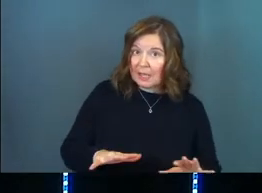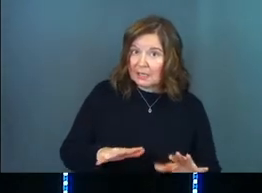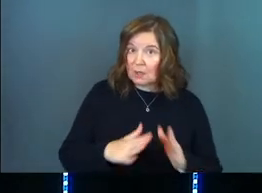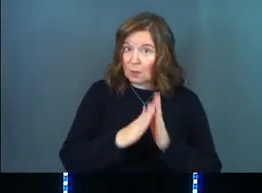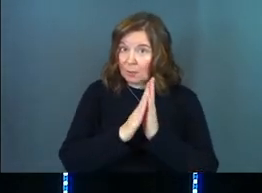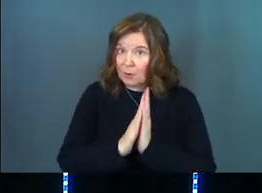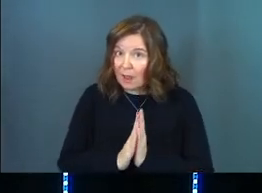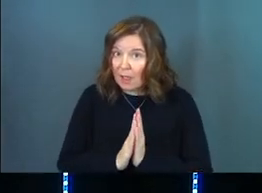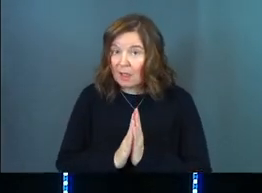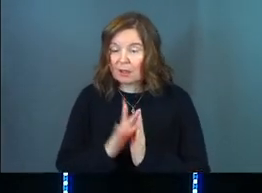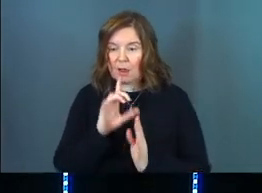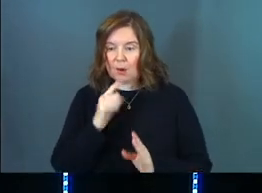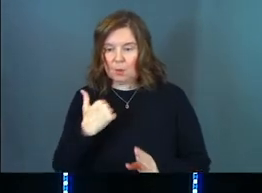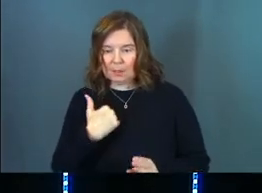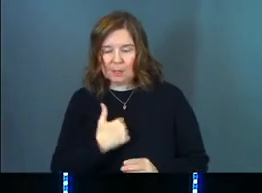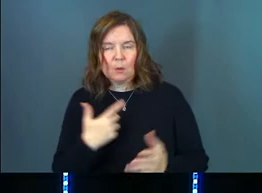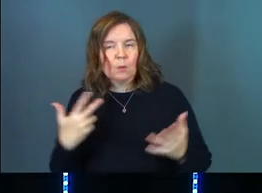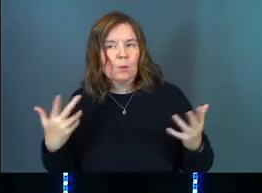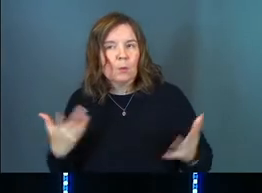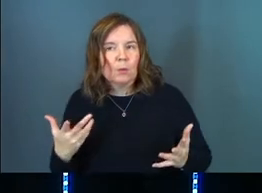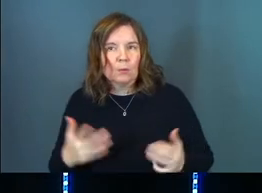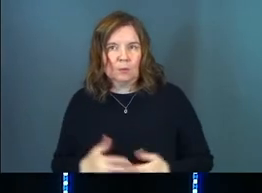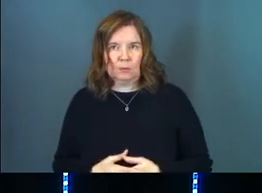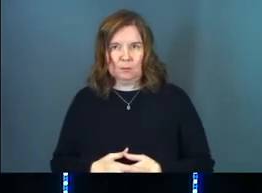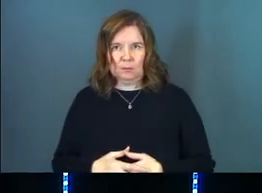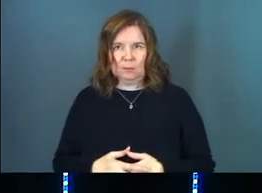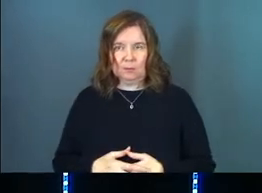Are we praying? Are we...